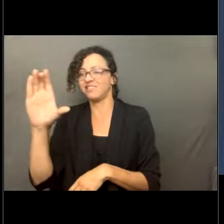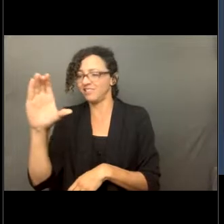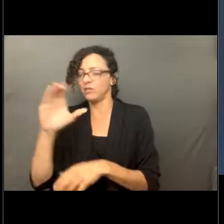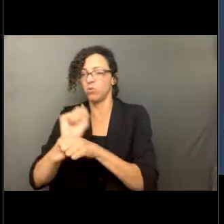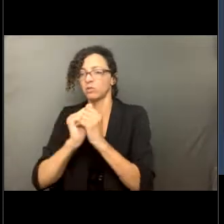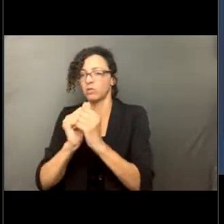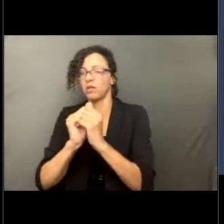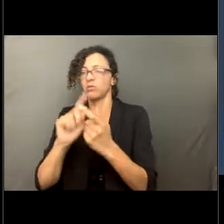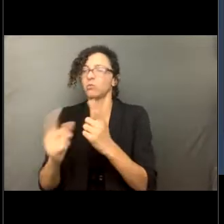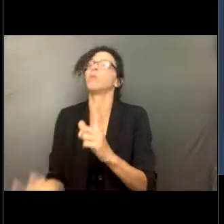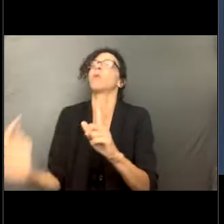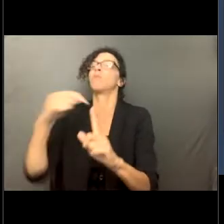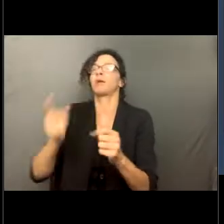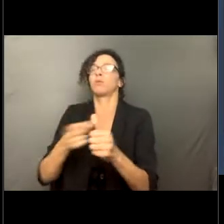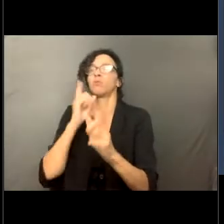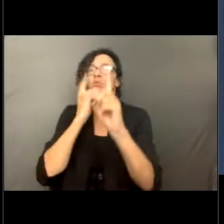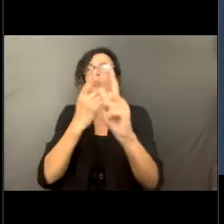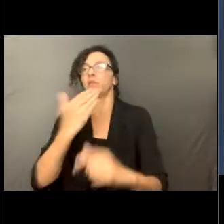goal. Thank you.